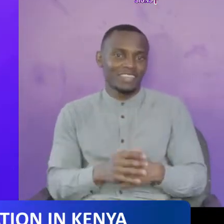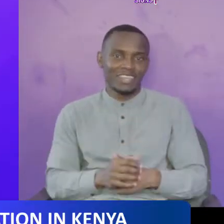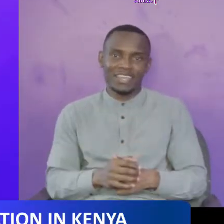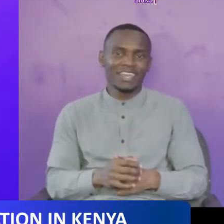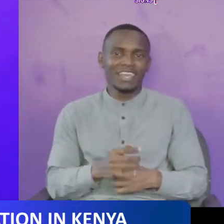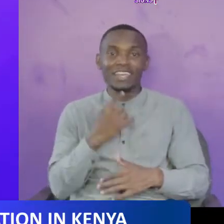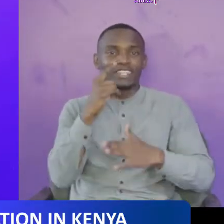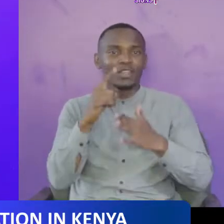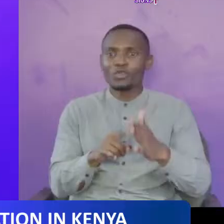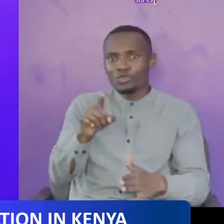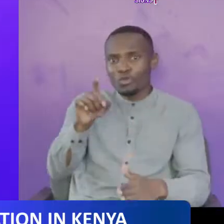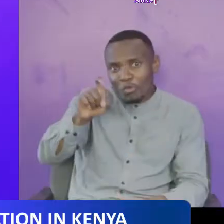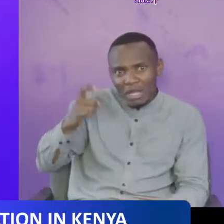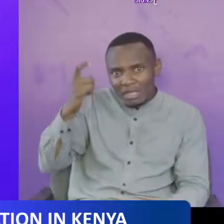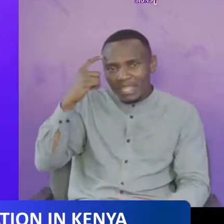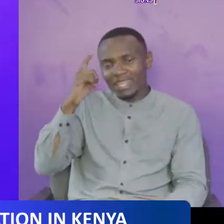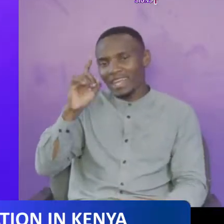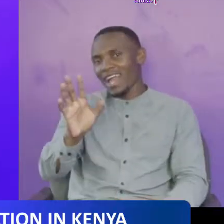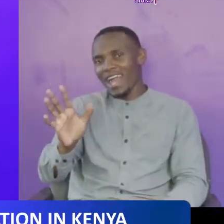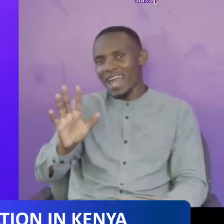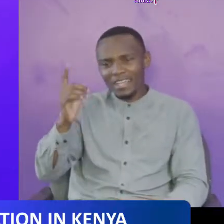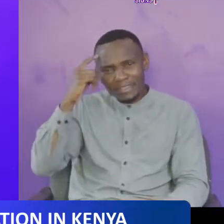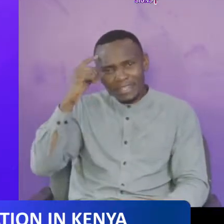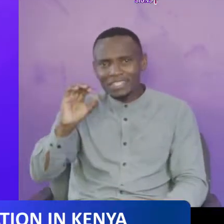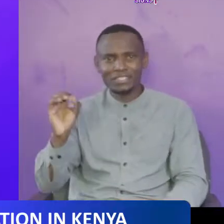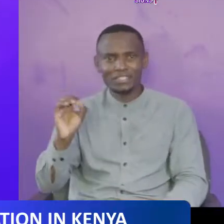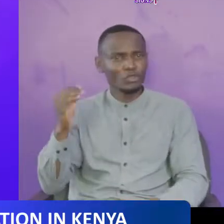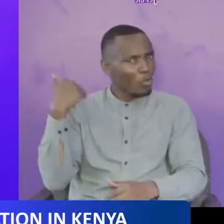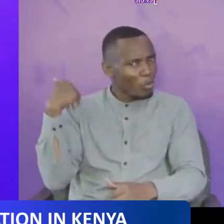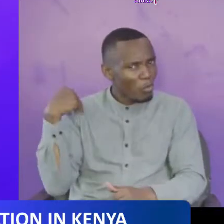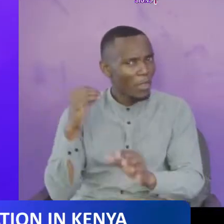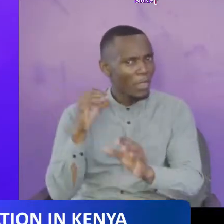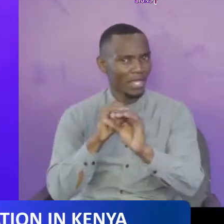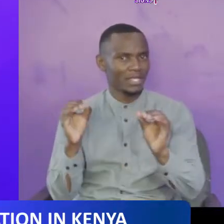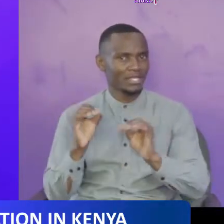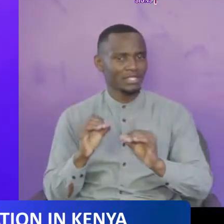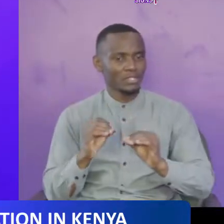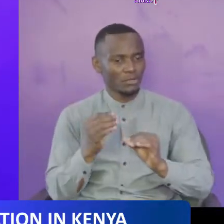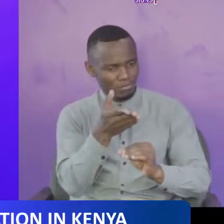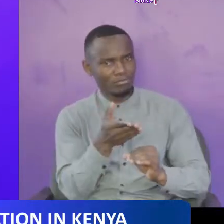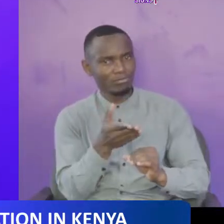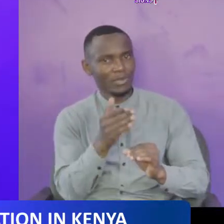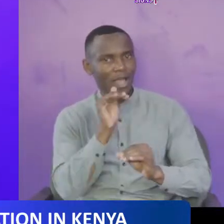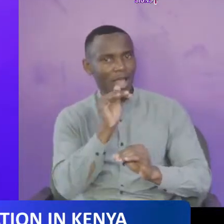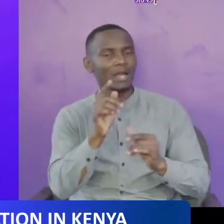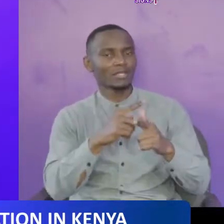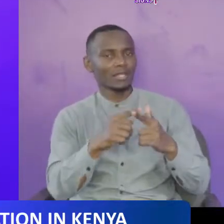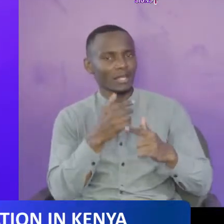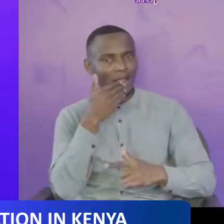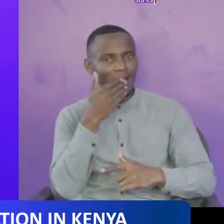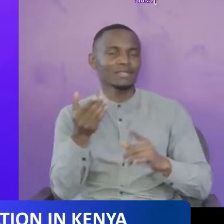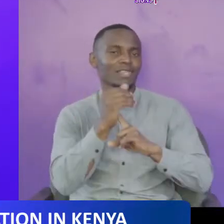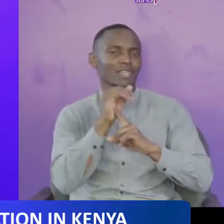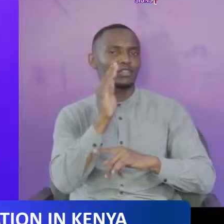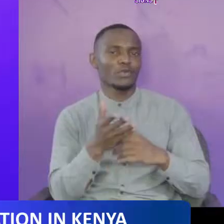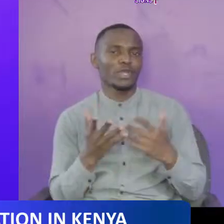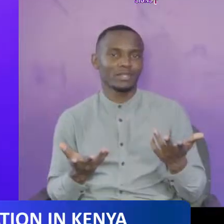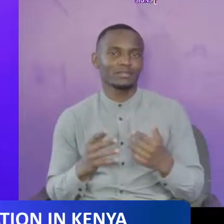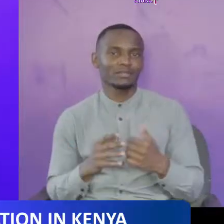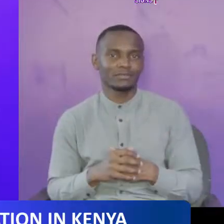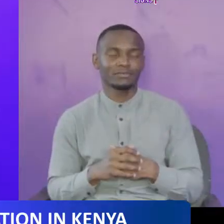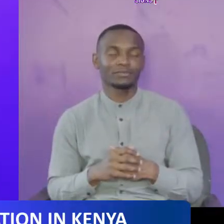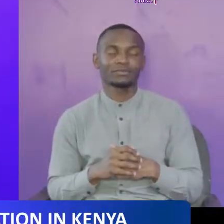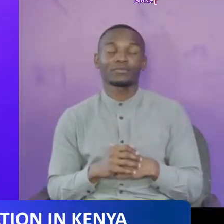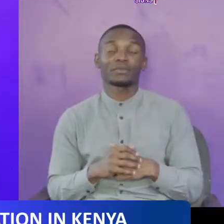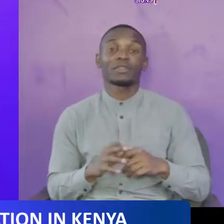to, you don't have to. Why are you bothering? Exactly. Oh my goodness. And there's so many